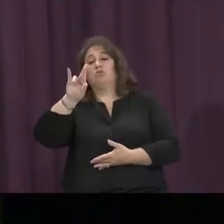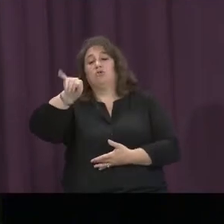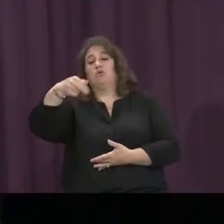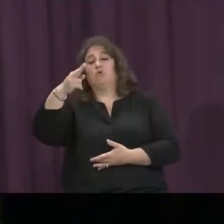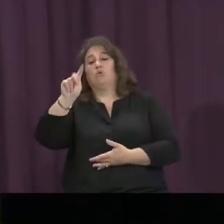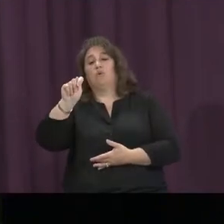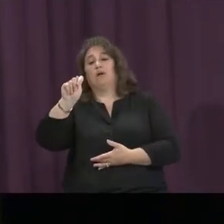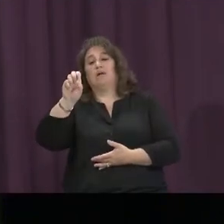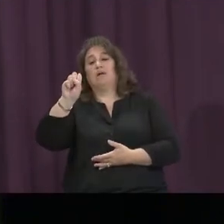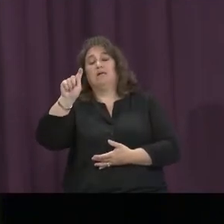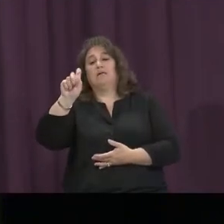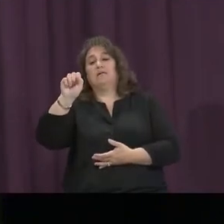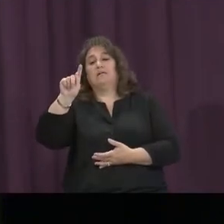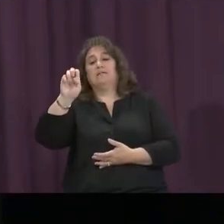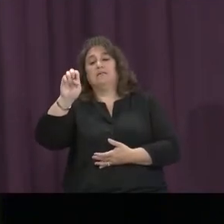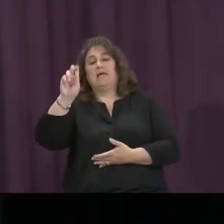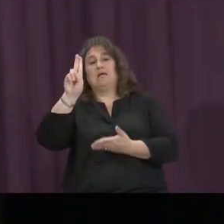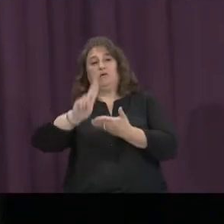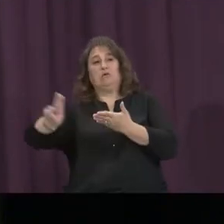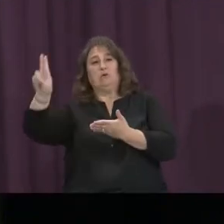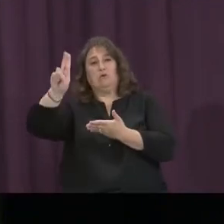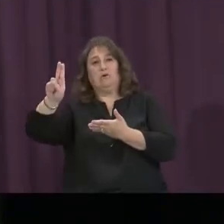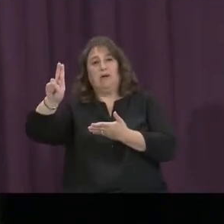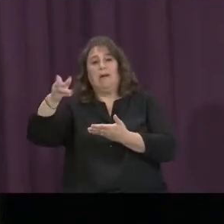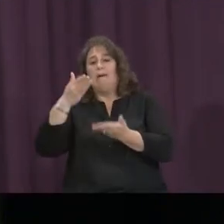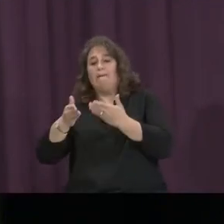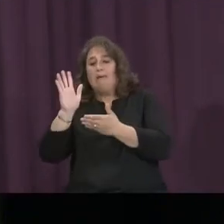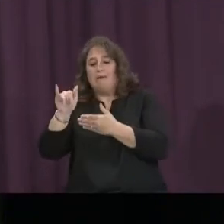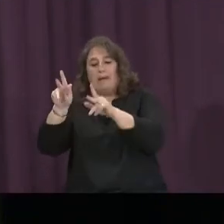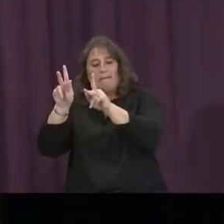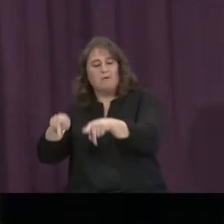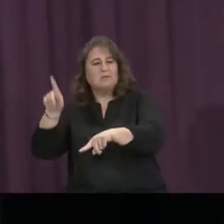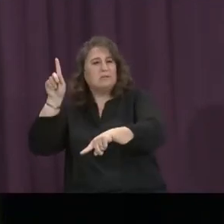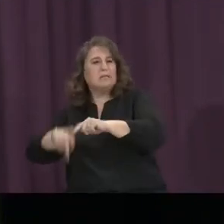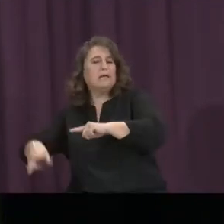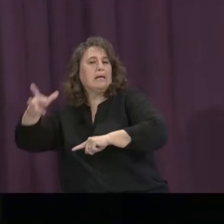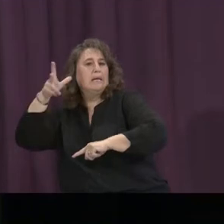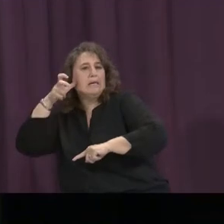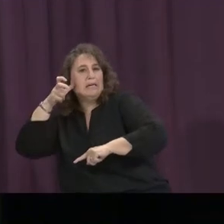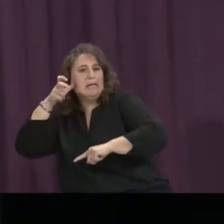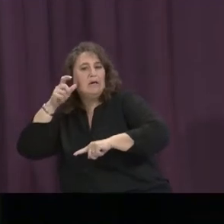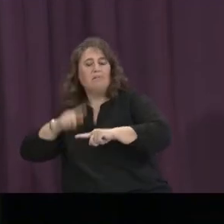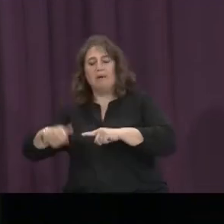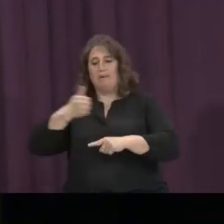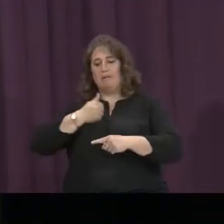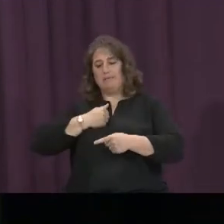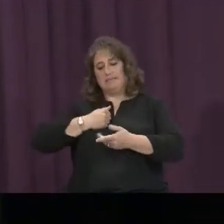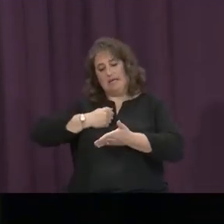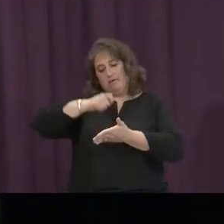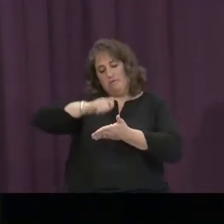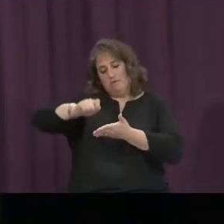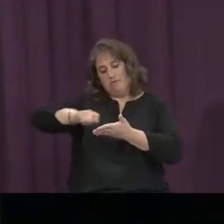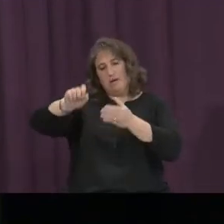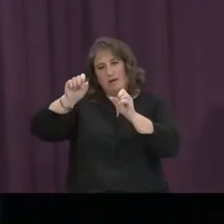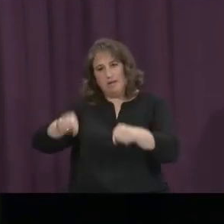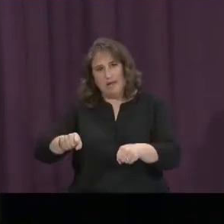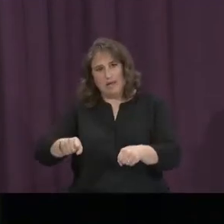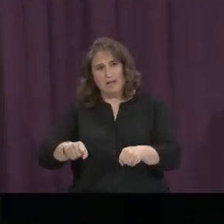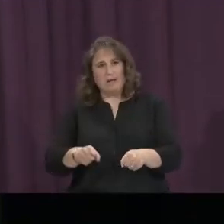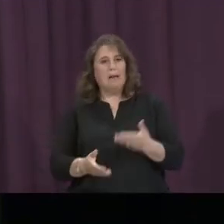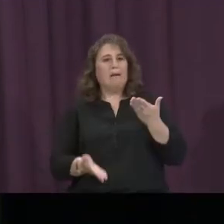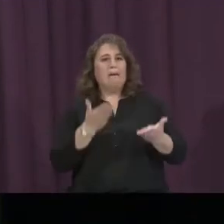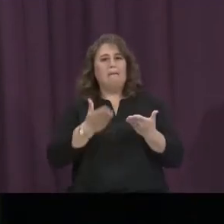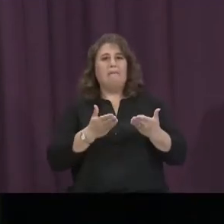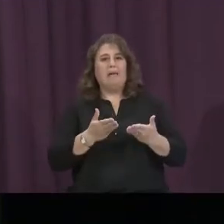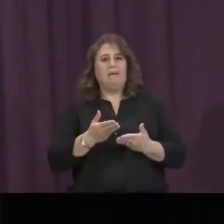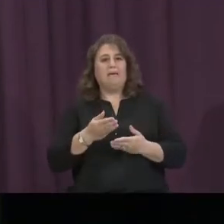to have friendship with somebody that may not be able to walk, but doesn't, didn't mean they couldn't think. Right. They could still think and do, but they may not